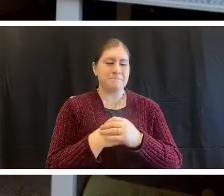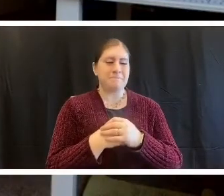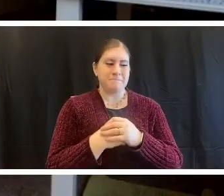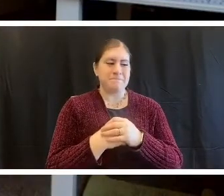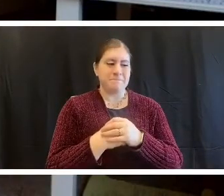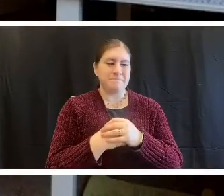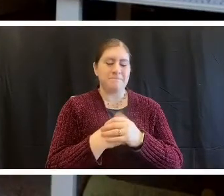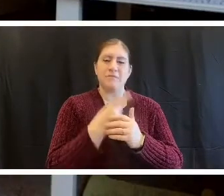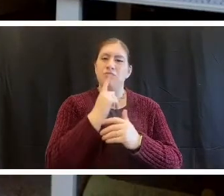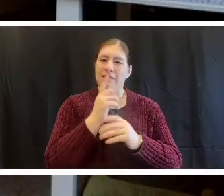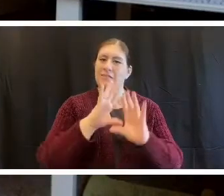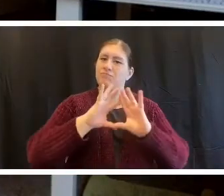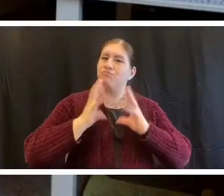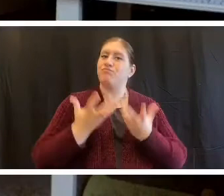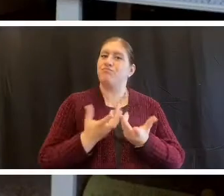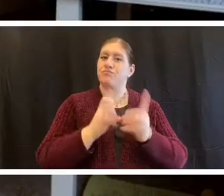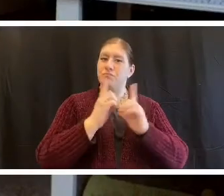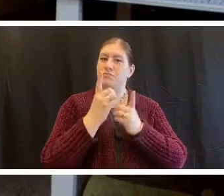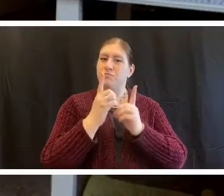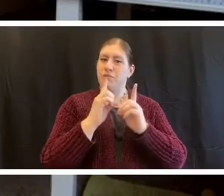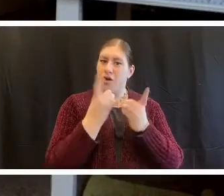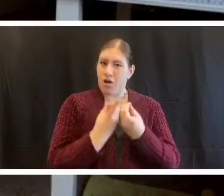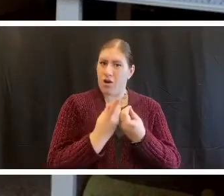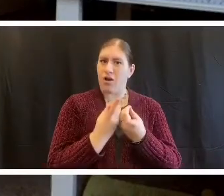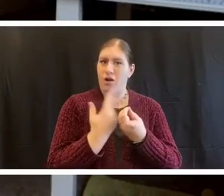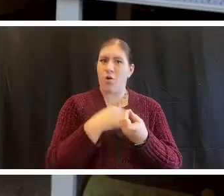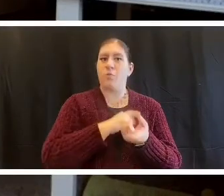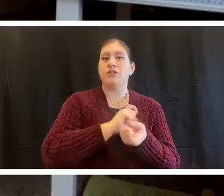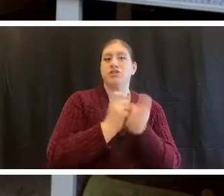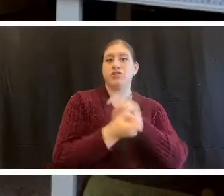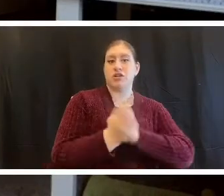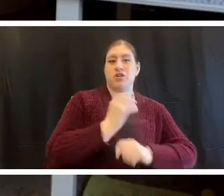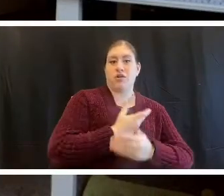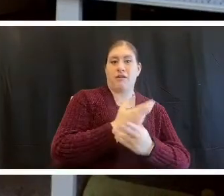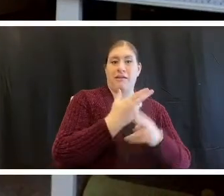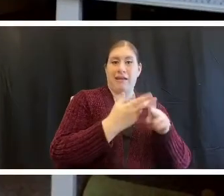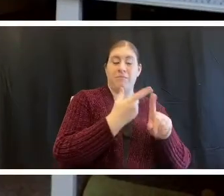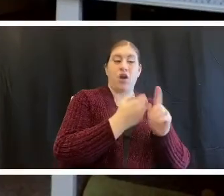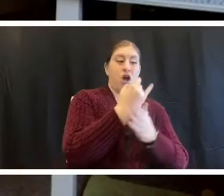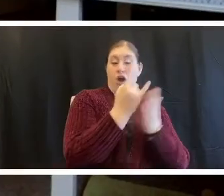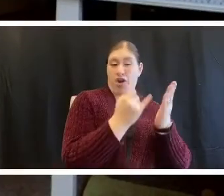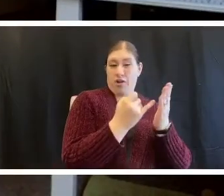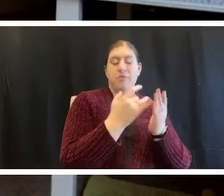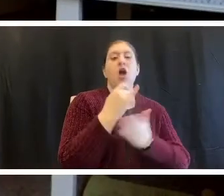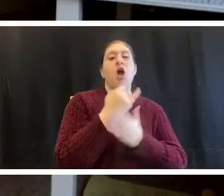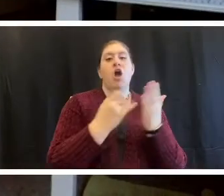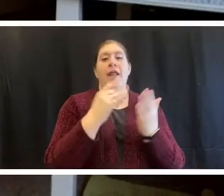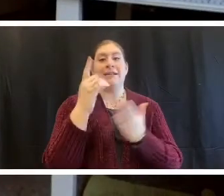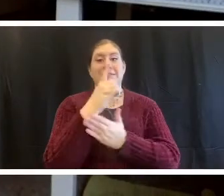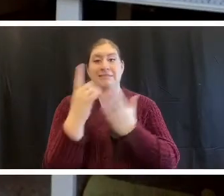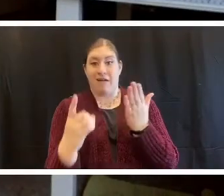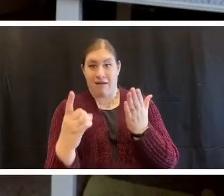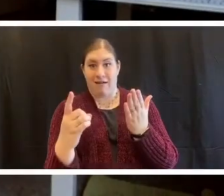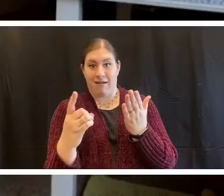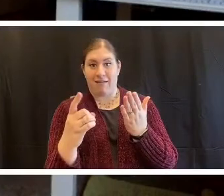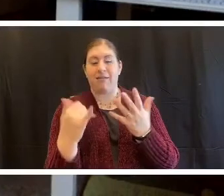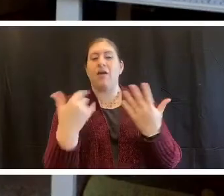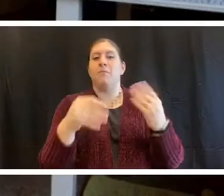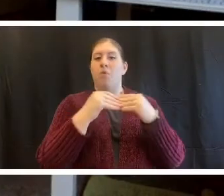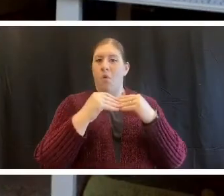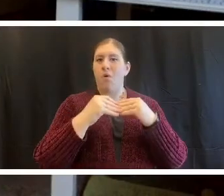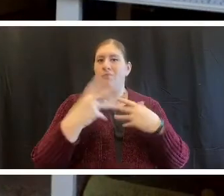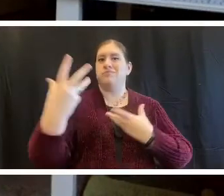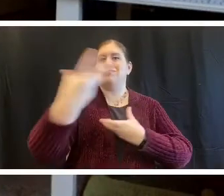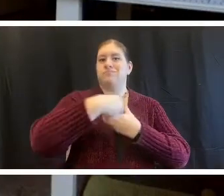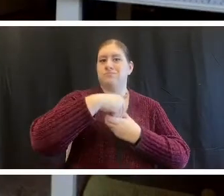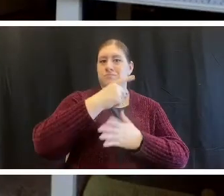fairly comprehensive department. We've changed our name from art to art and design to reflect more of what it is